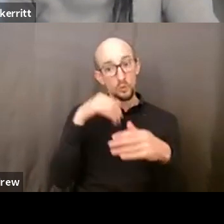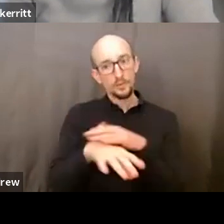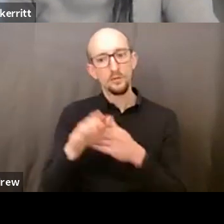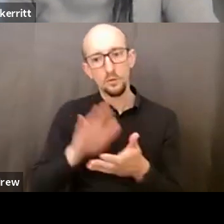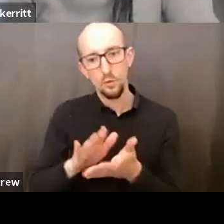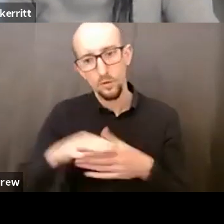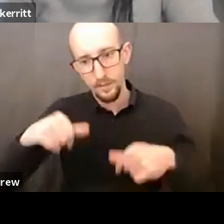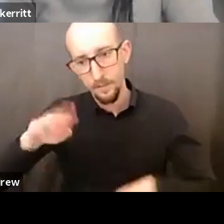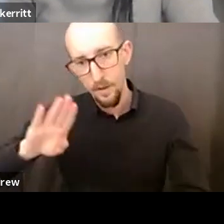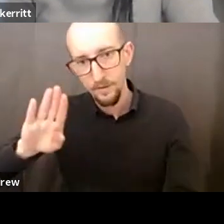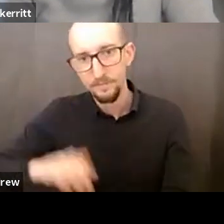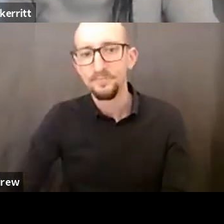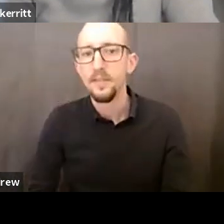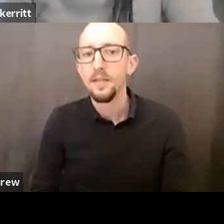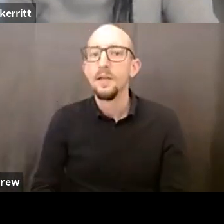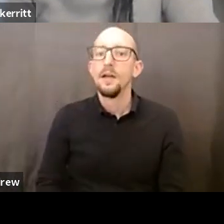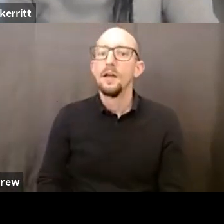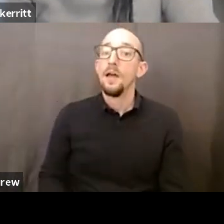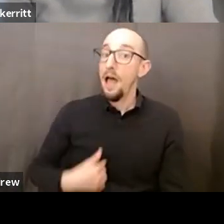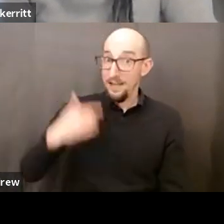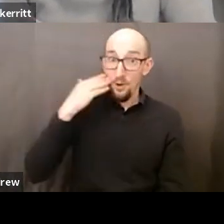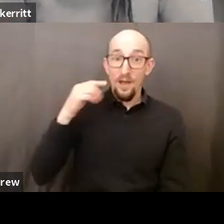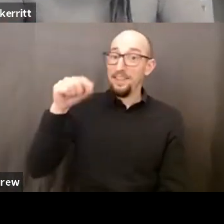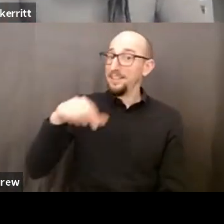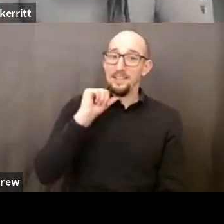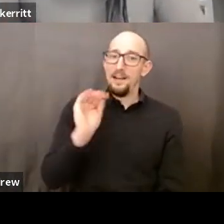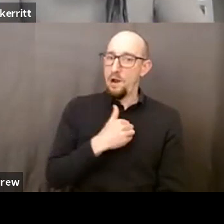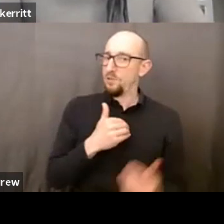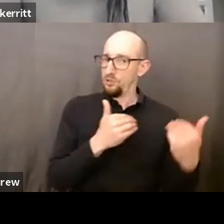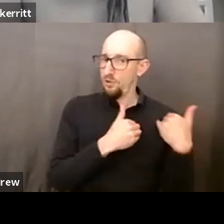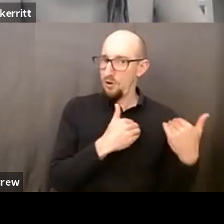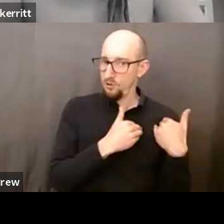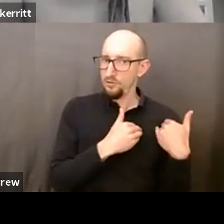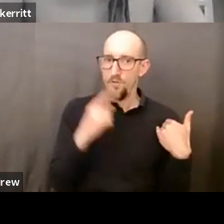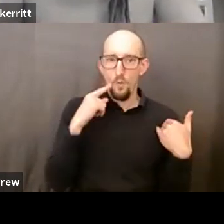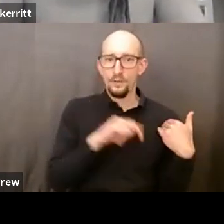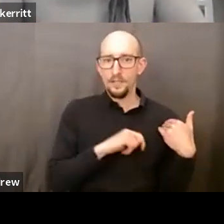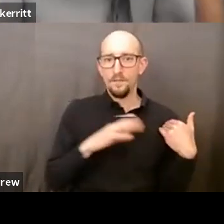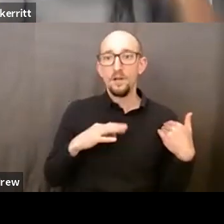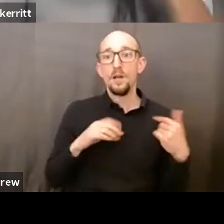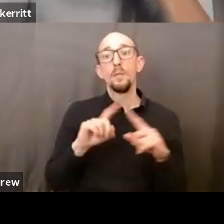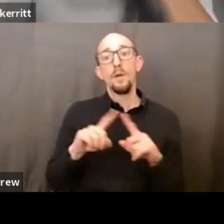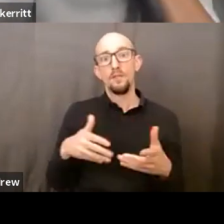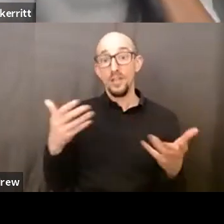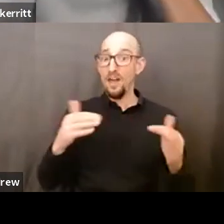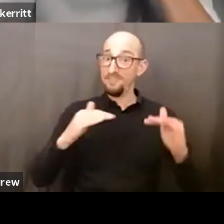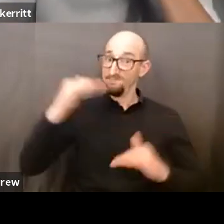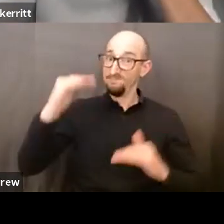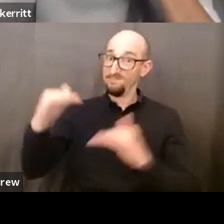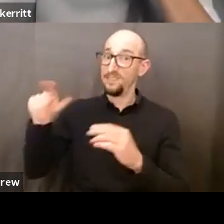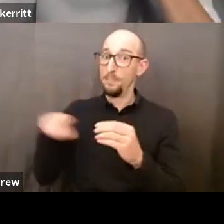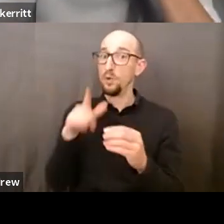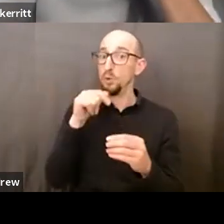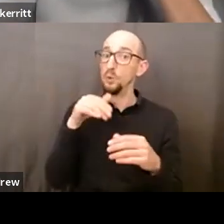And while I know this is not our charge, there are a lot of inequities about how to get into high schools within the city of Boston.